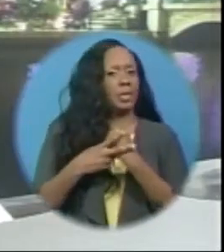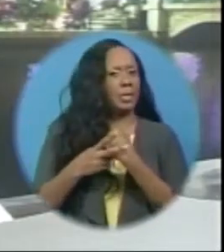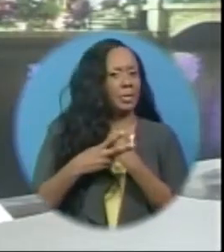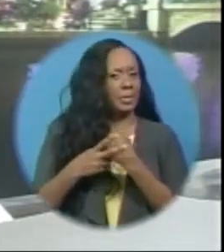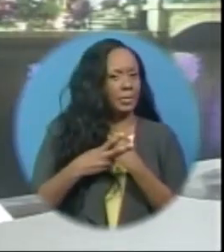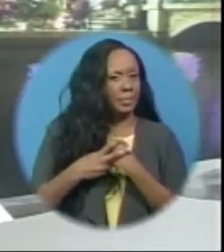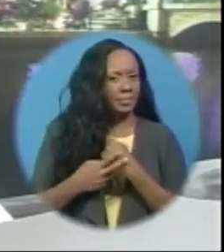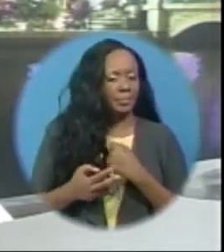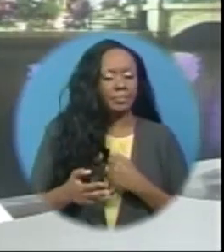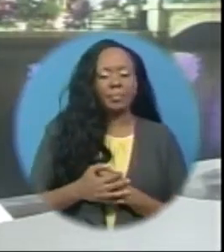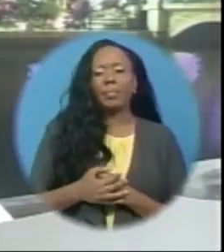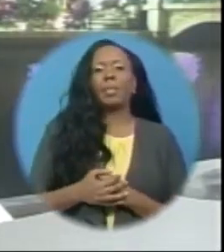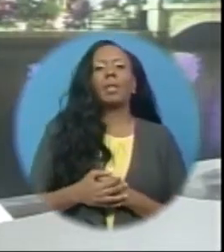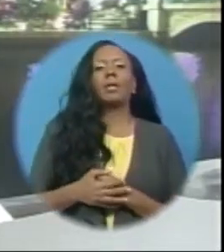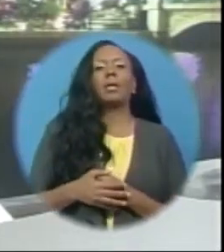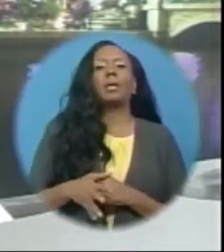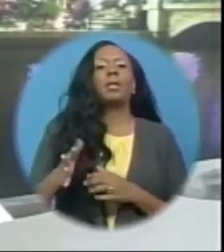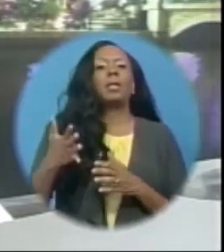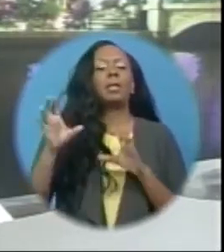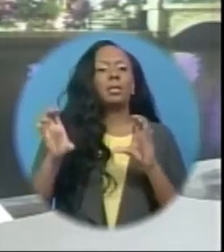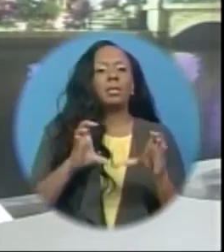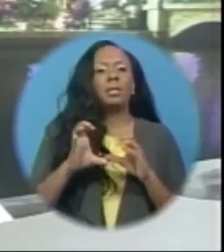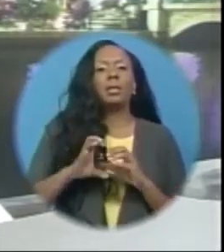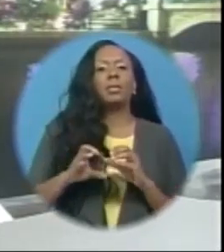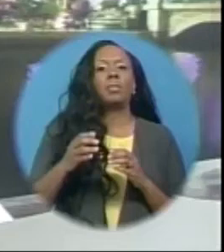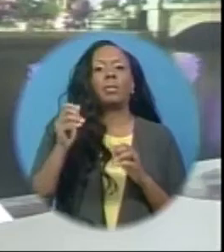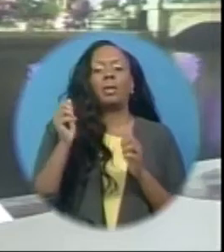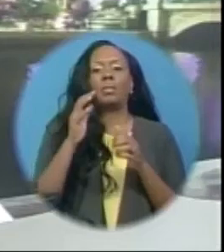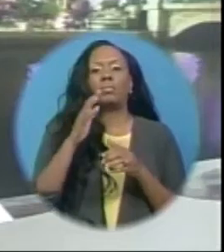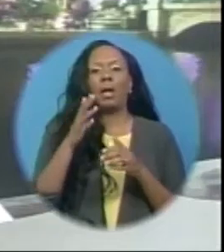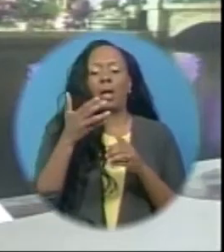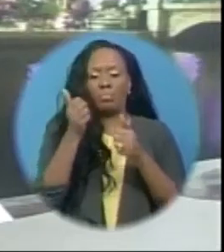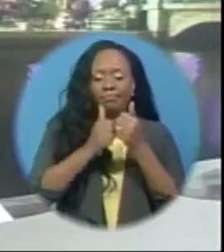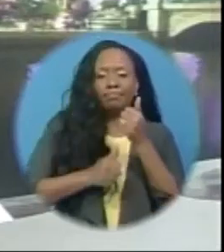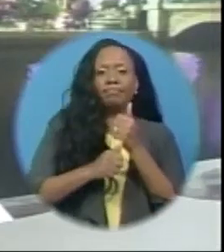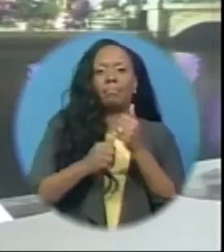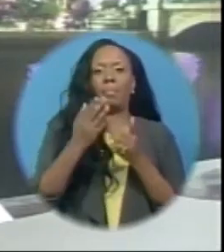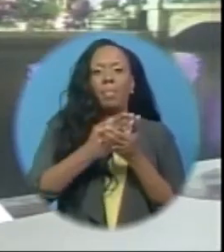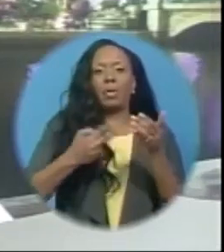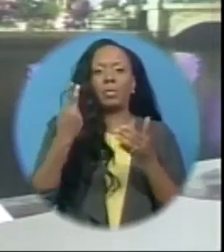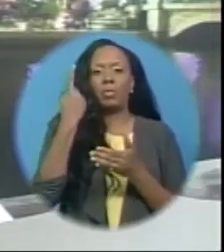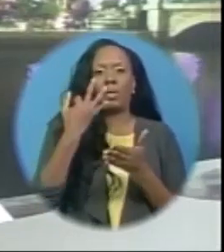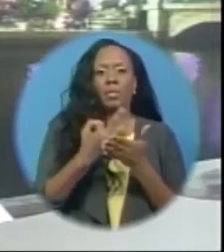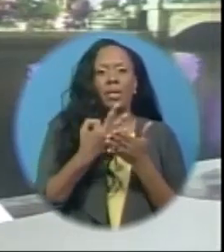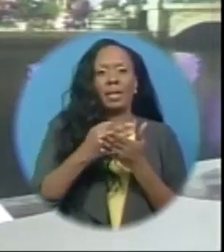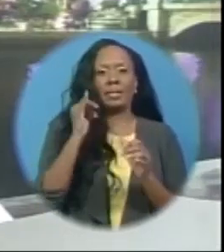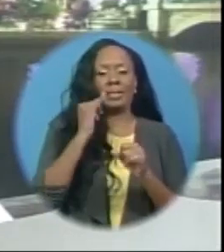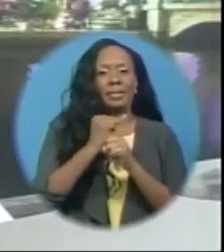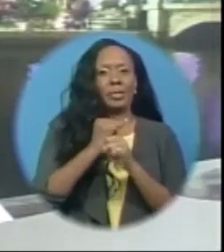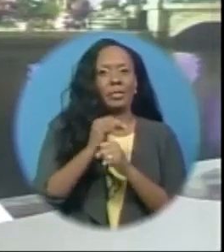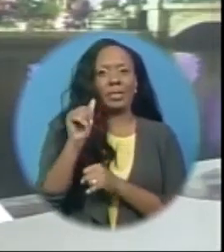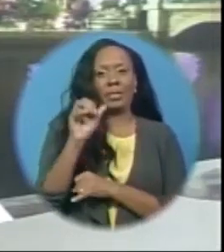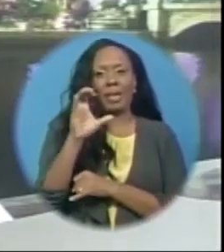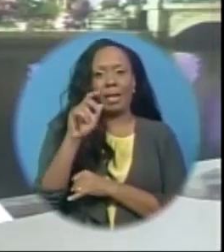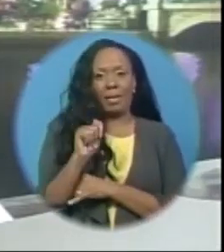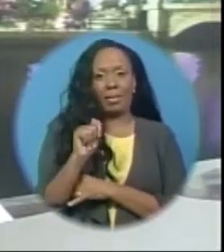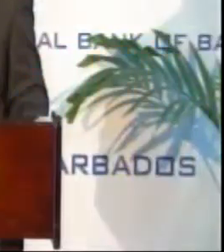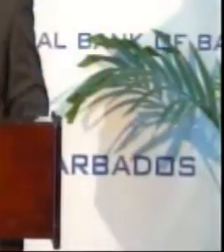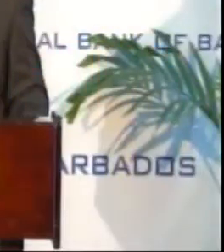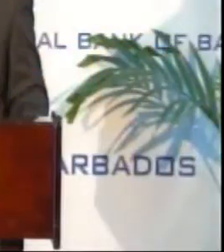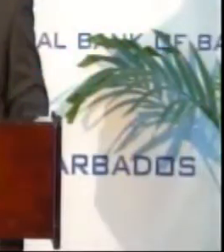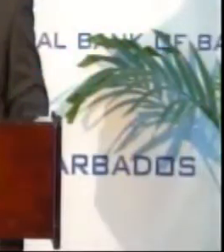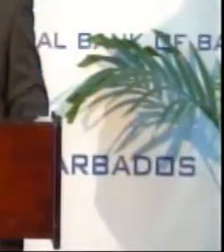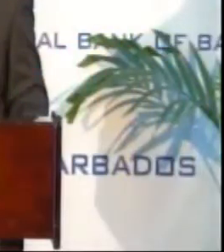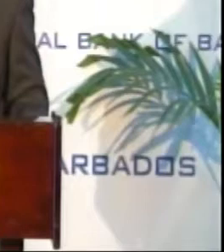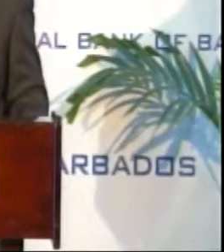Haynes, who says it's being done under Part 2 of the Financial Institutions Act. And it will be